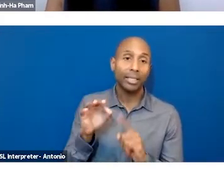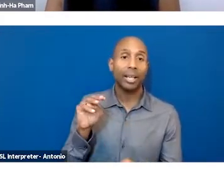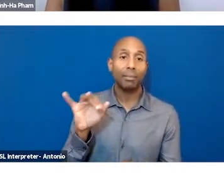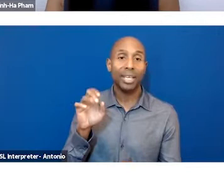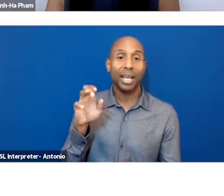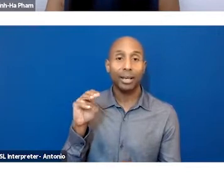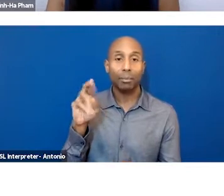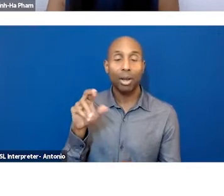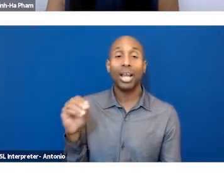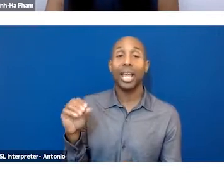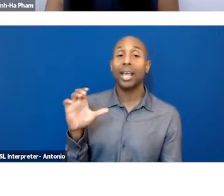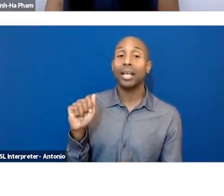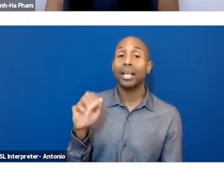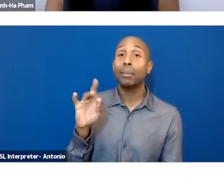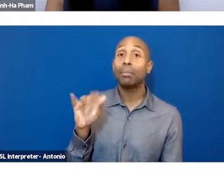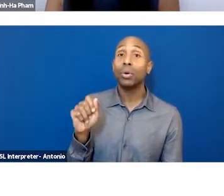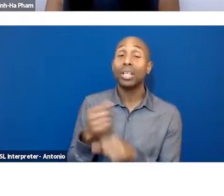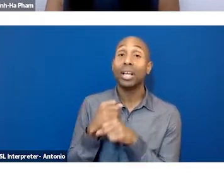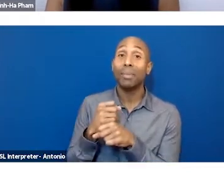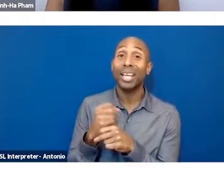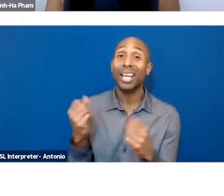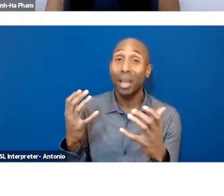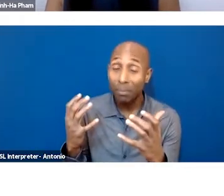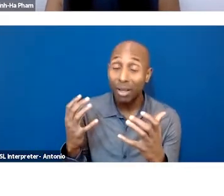produce 60% of the world's clothes.